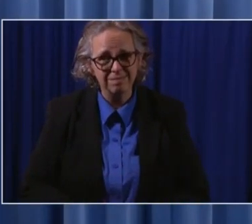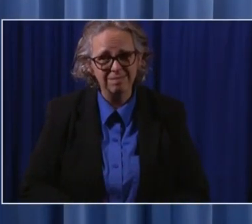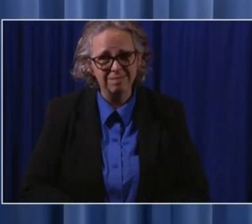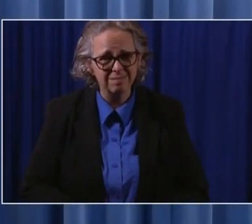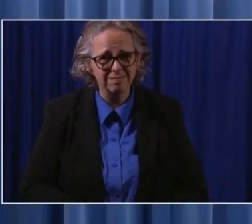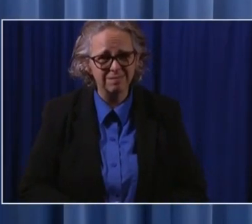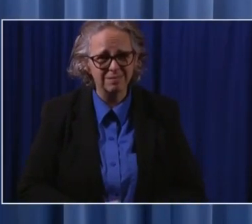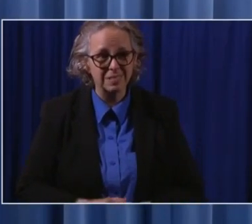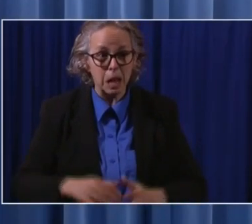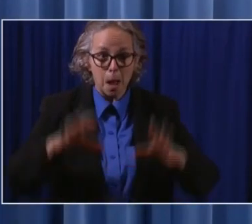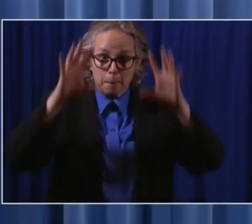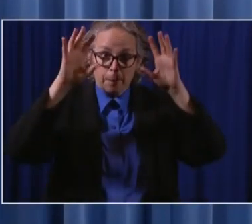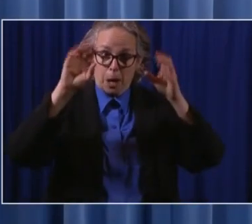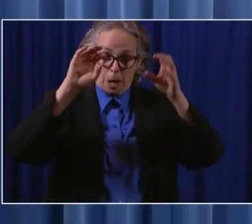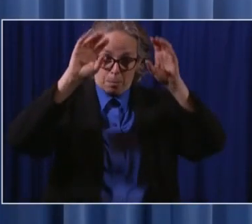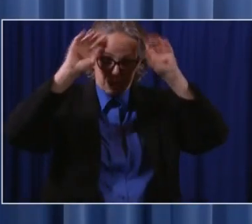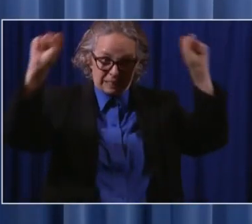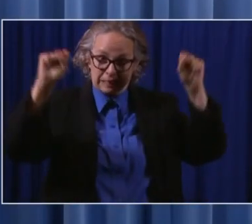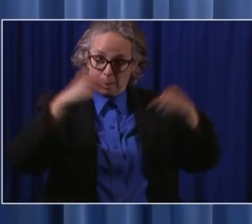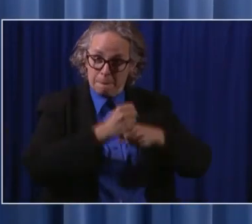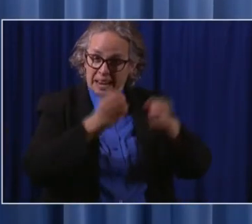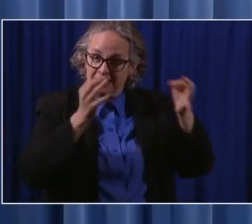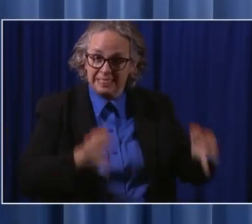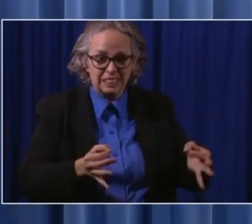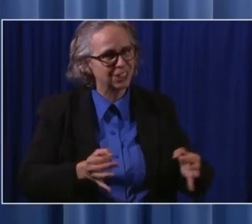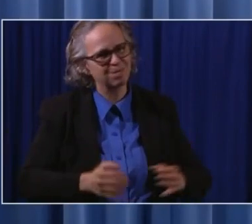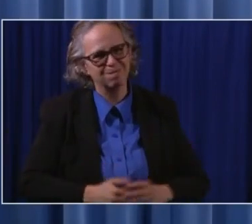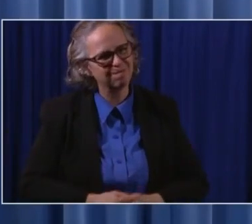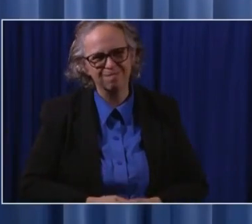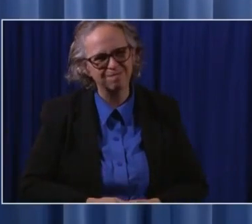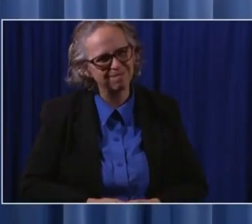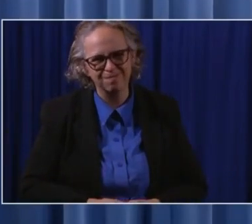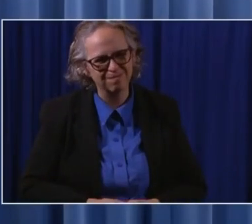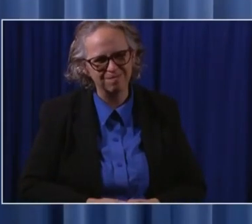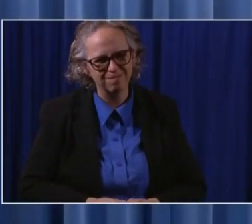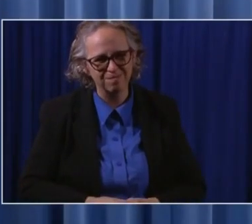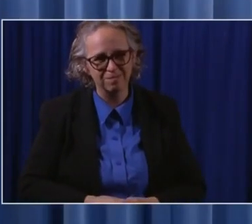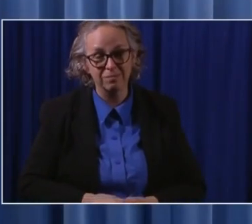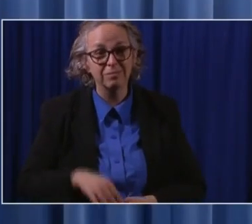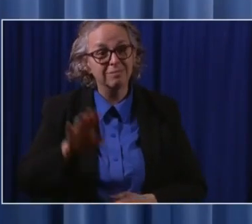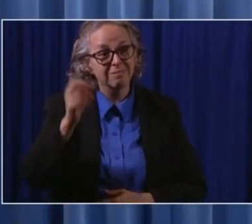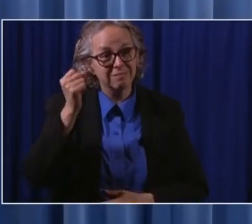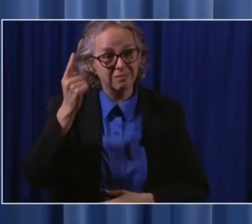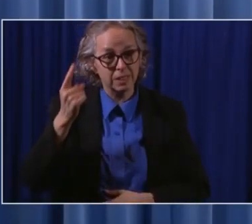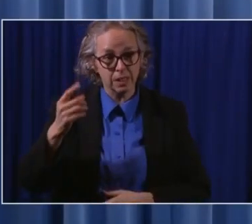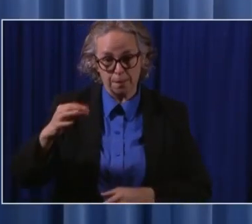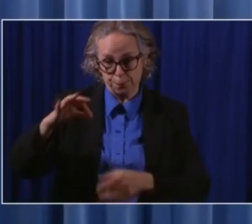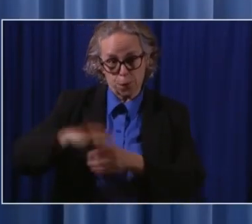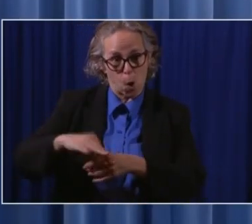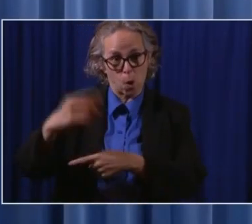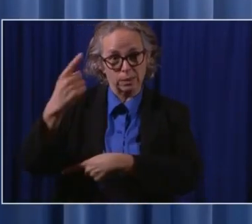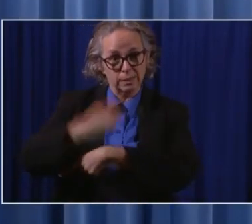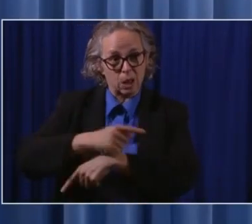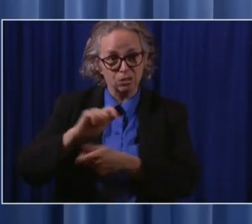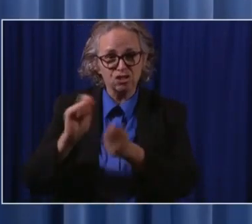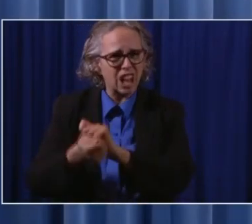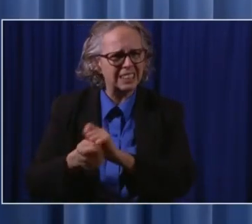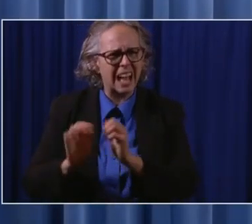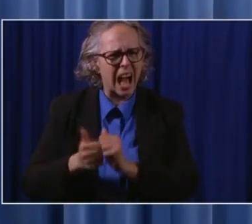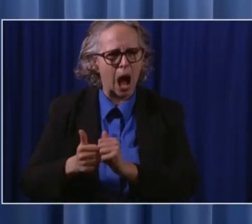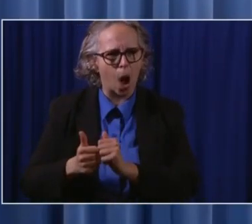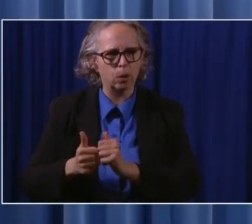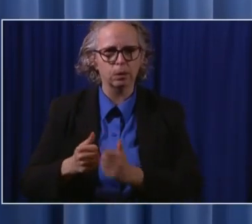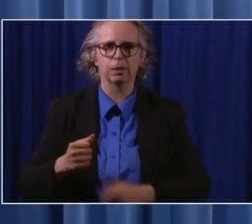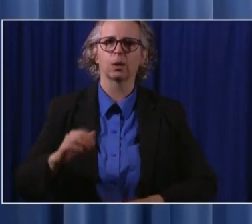do. You know, if there was going to be a change, it would have to be a change by Congress and states. But